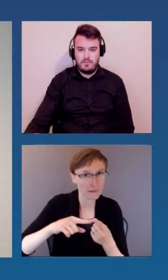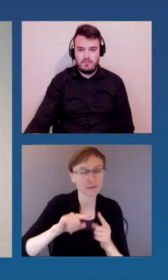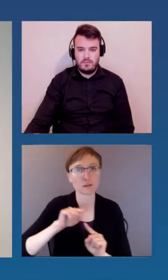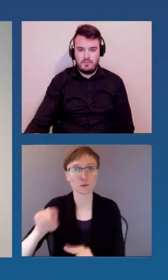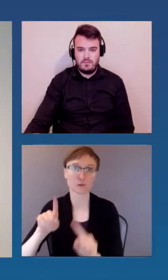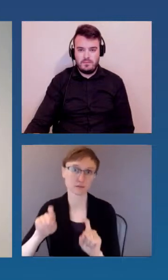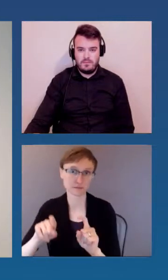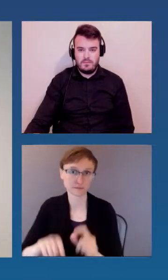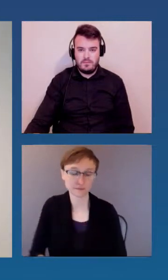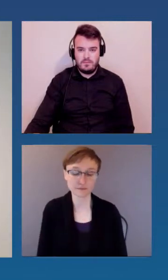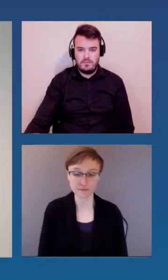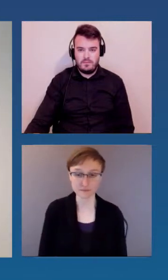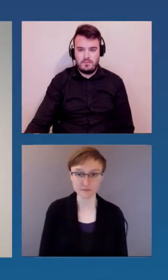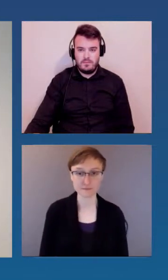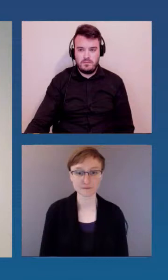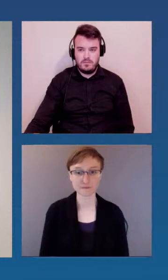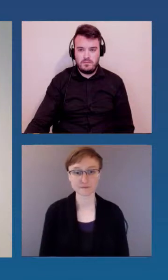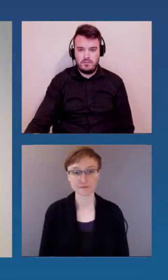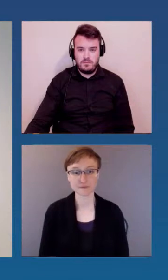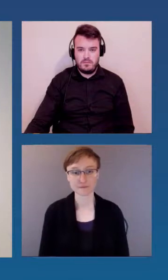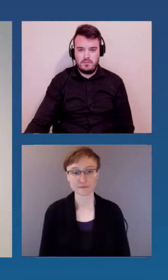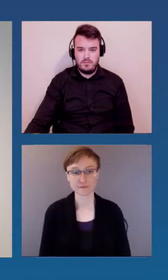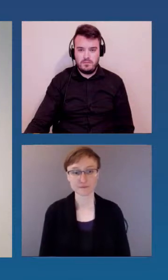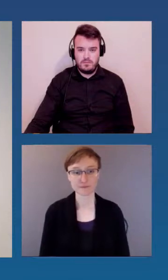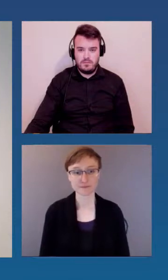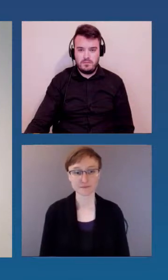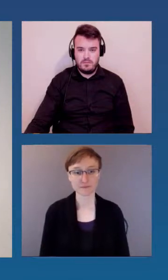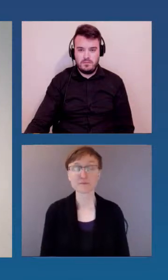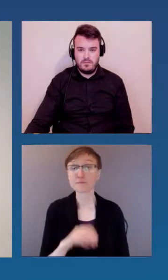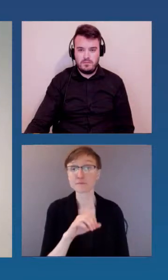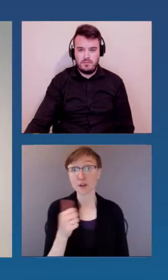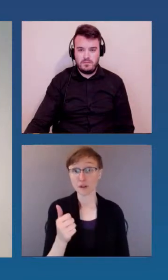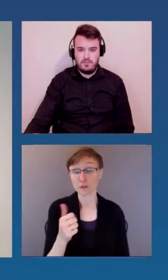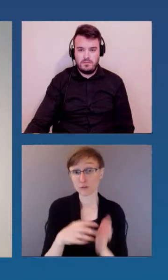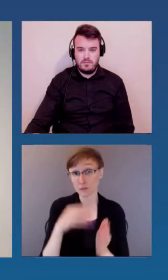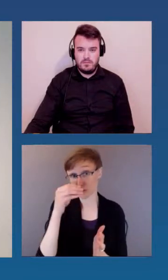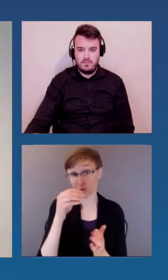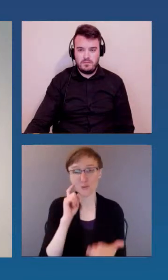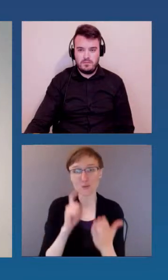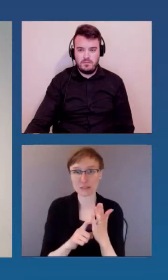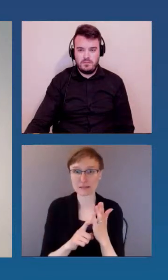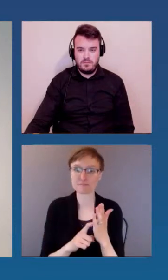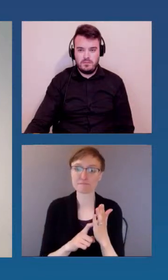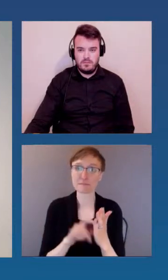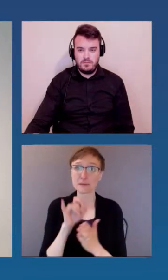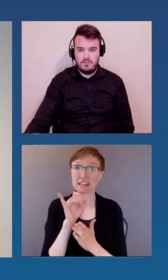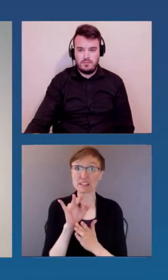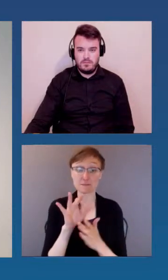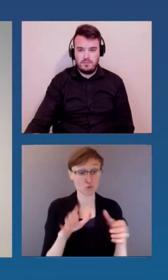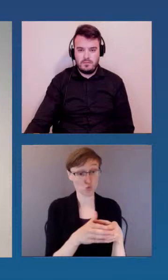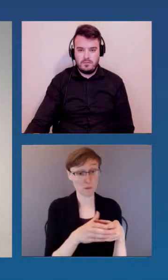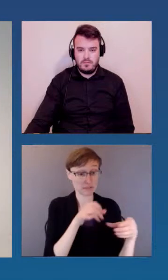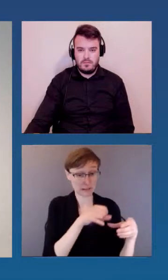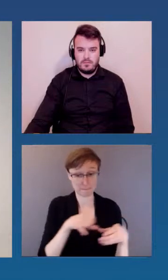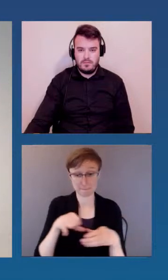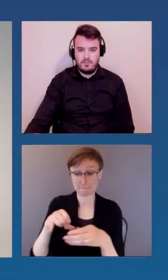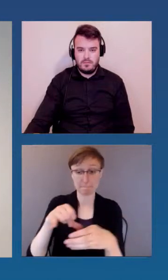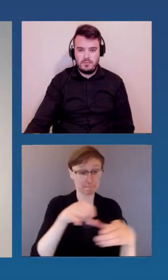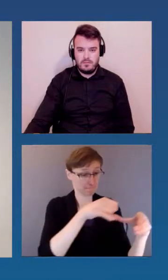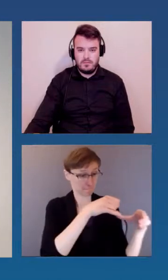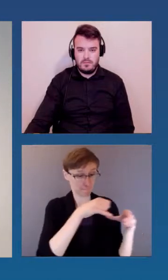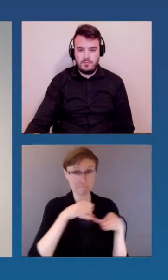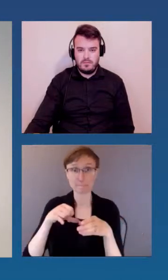their child tested if they've heard there's another child in the class who's been tested positive, but that test won't answer the question